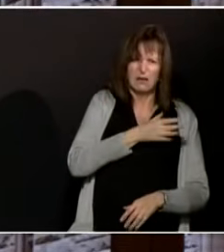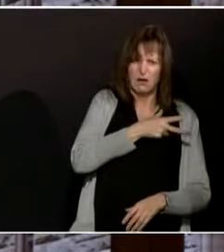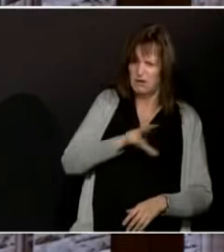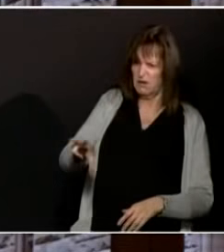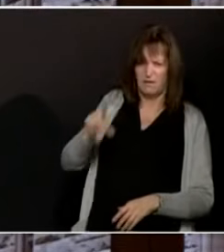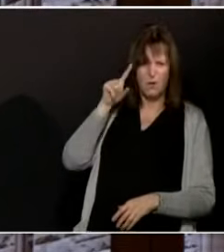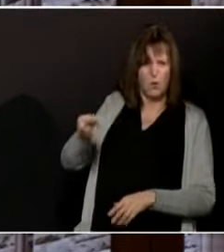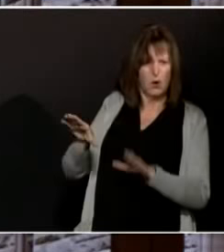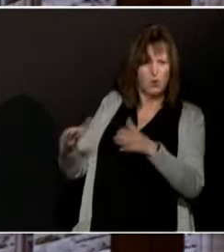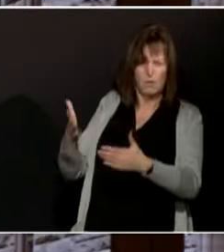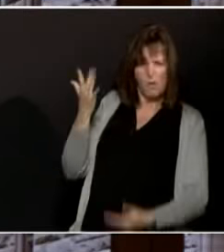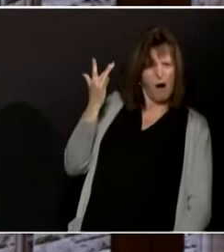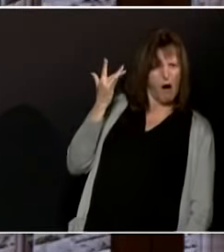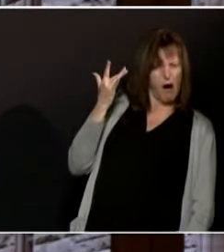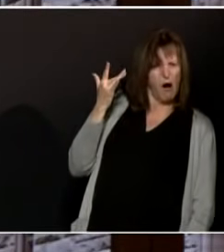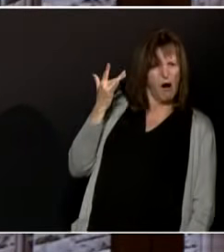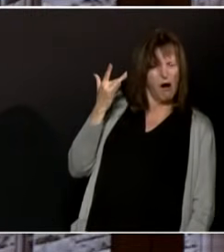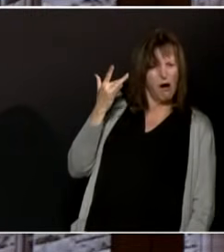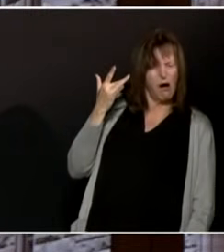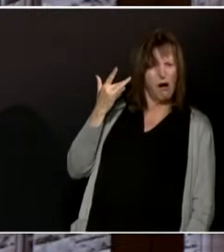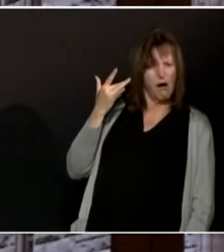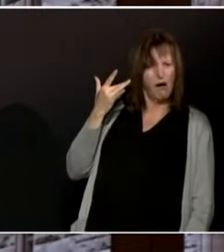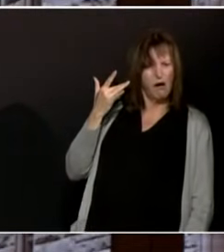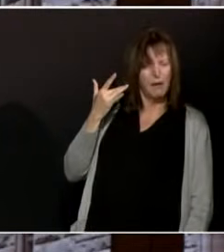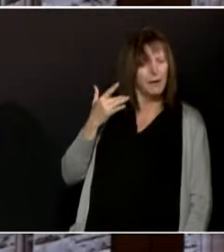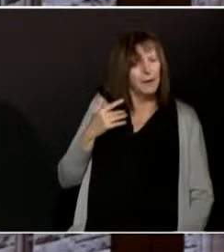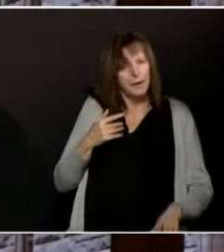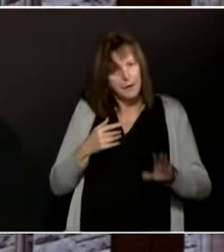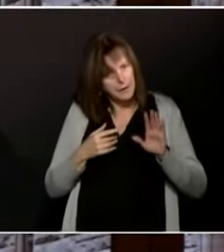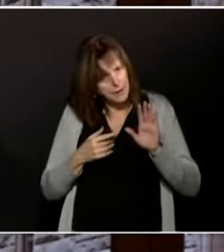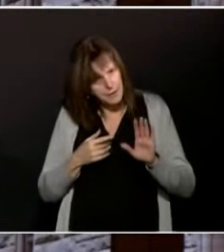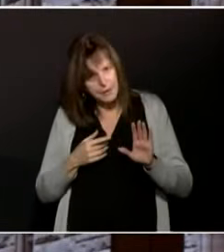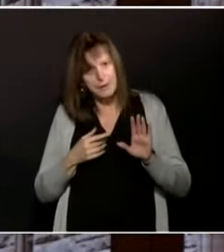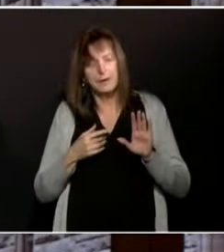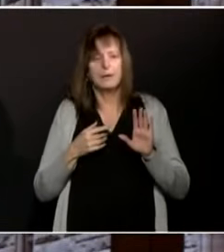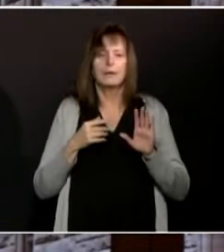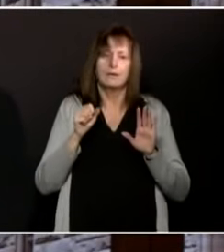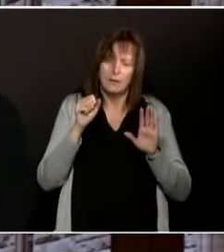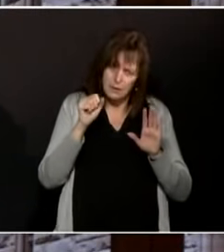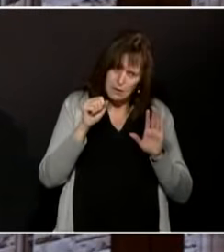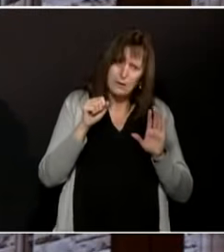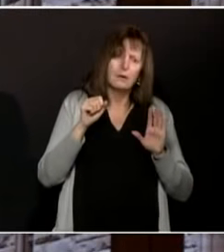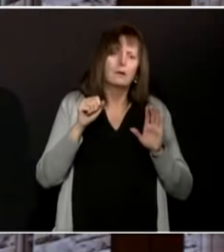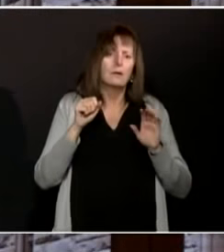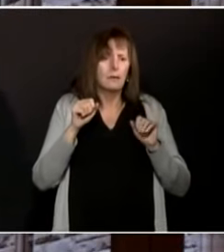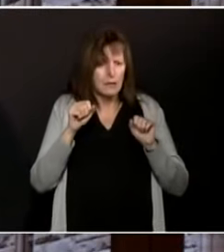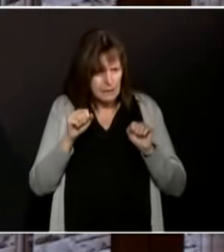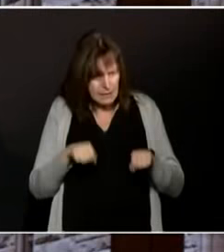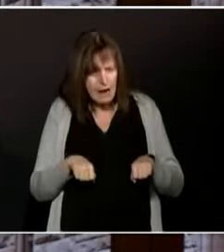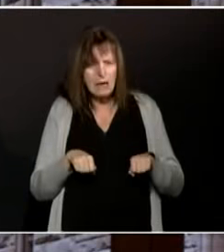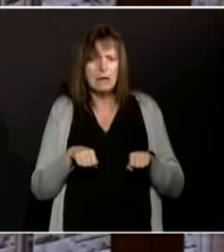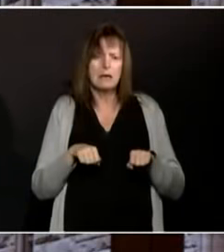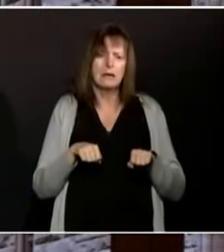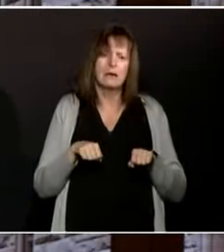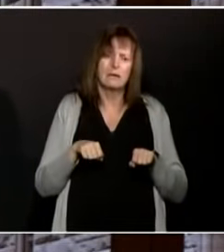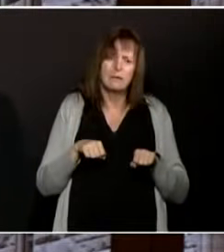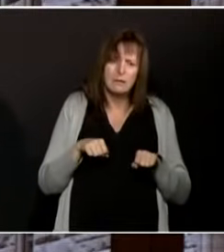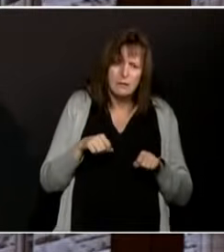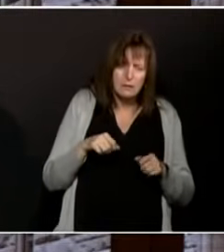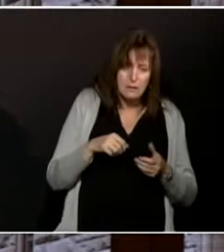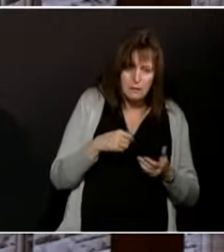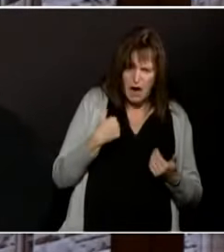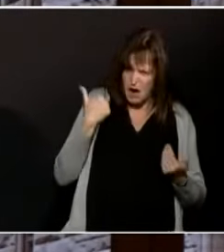in our area. I can do the things because I have the ability to, either due to my position or influence, affluence, I can keep